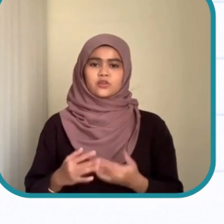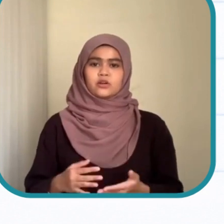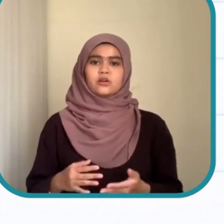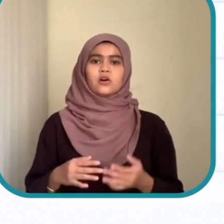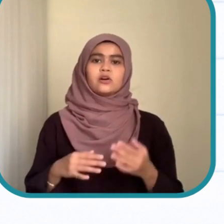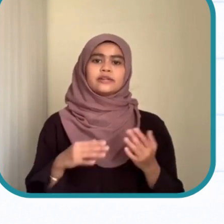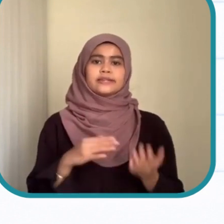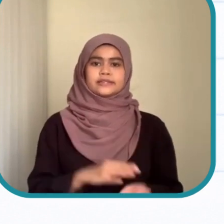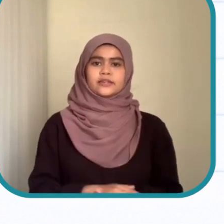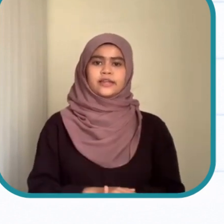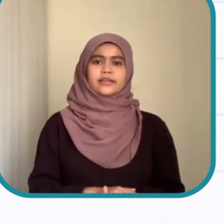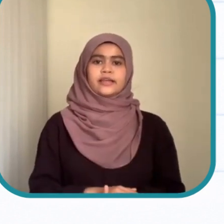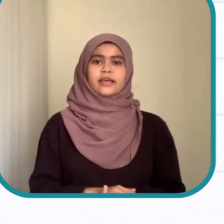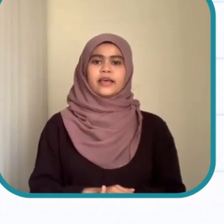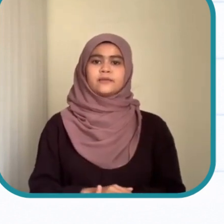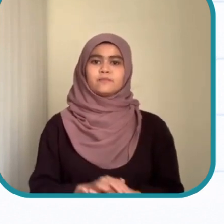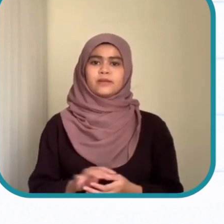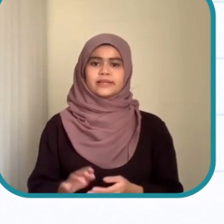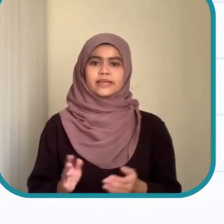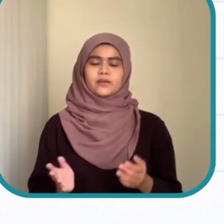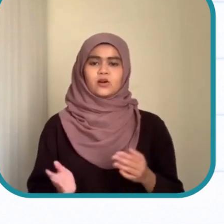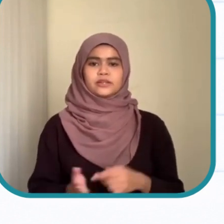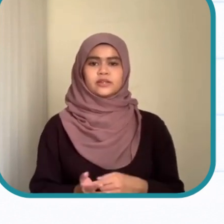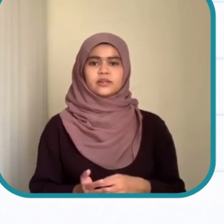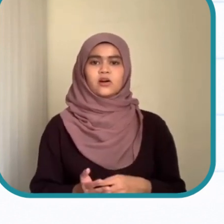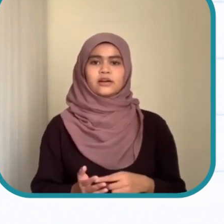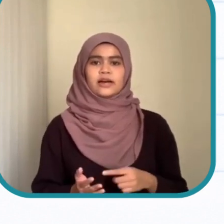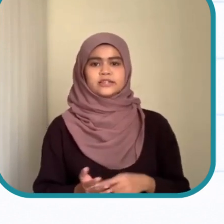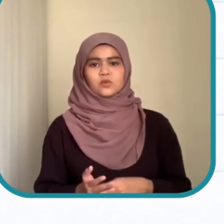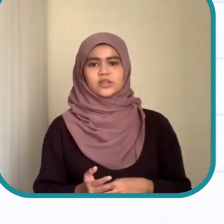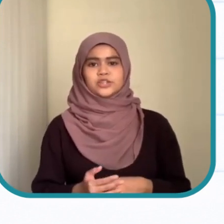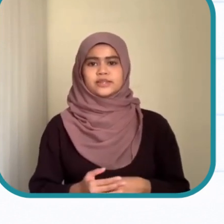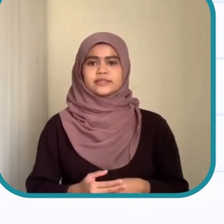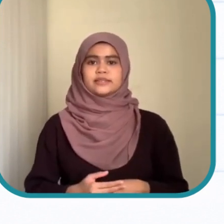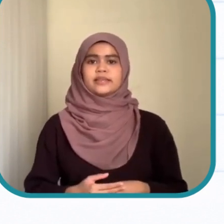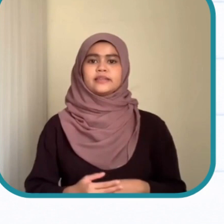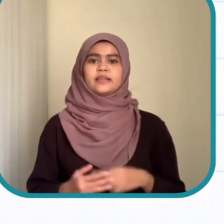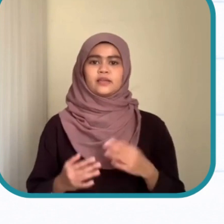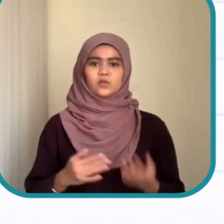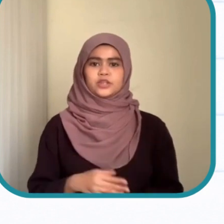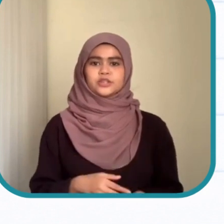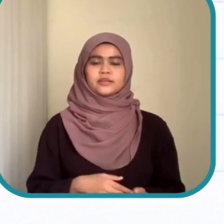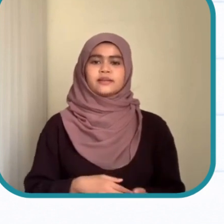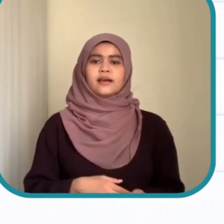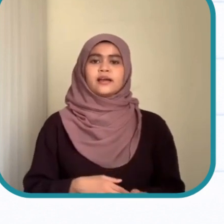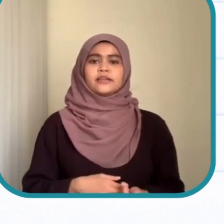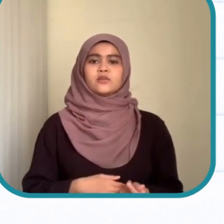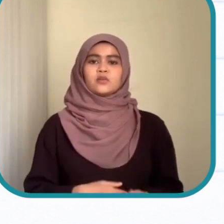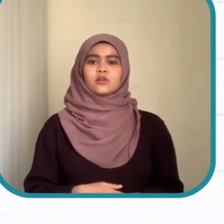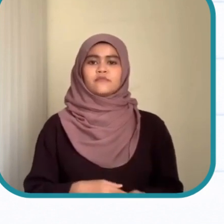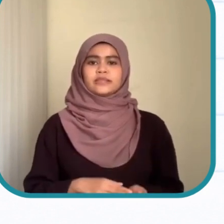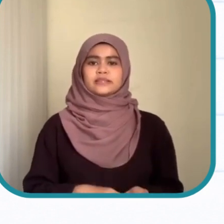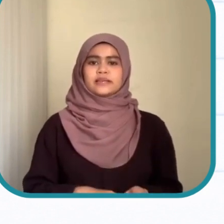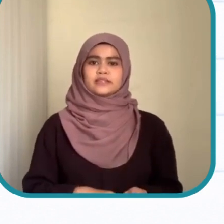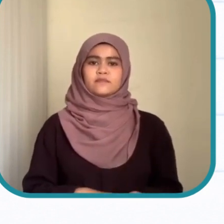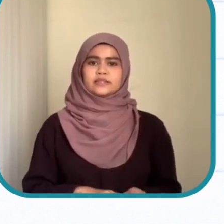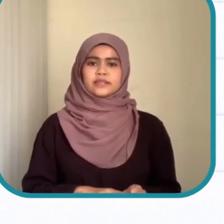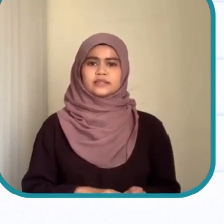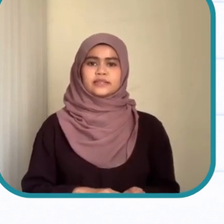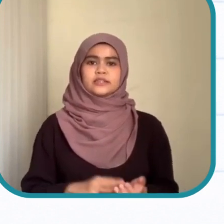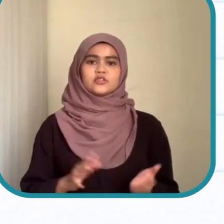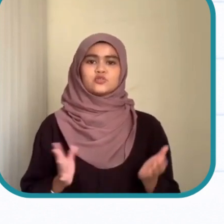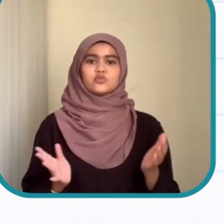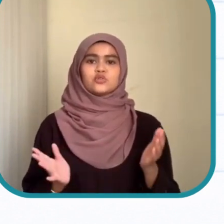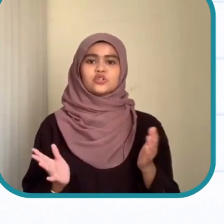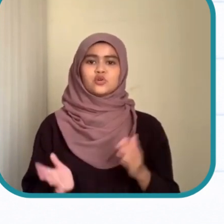Korean store or eatery and place an order or ask questions in the language. The goal of these